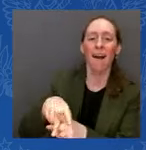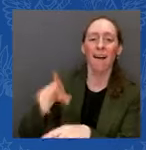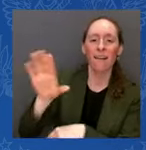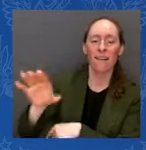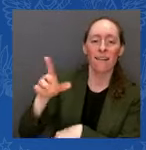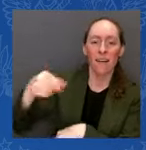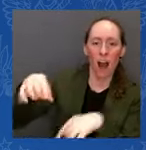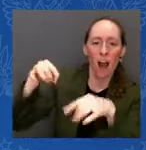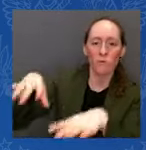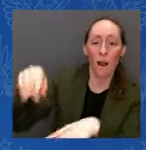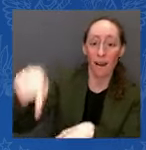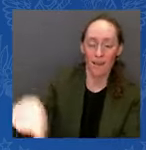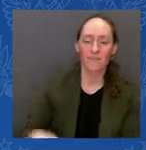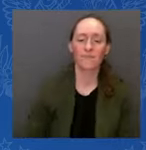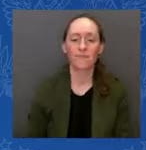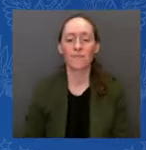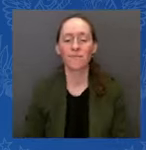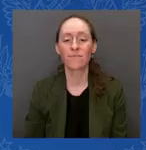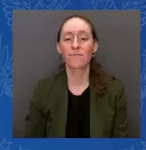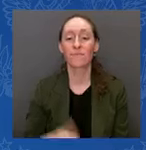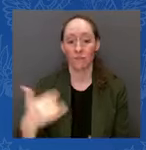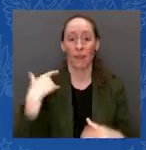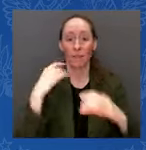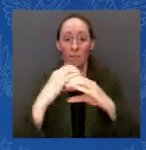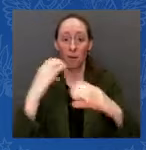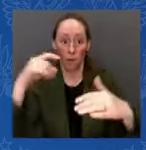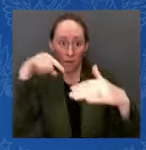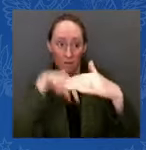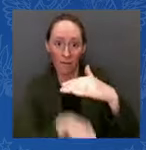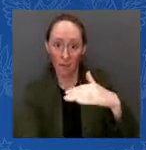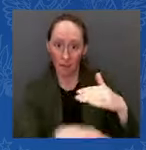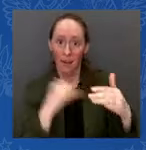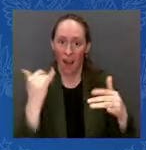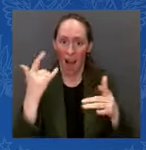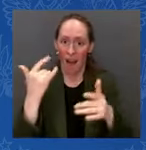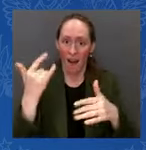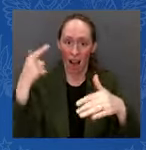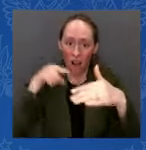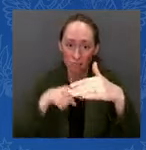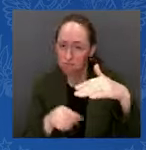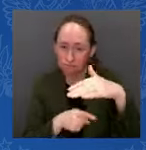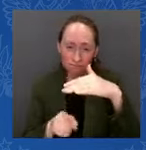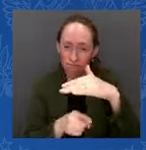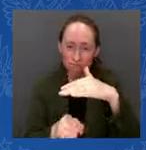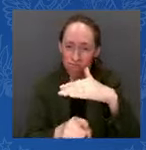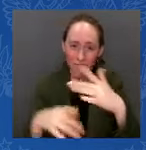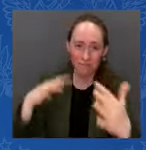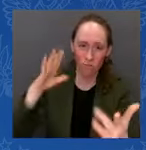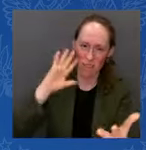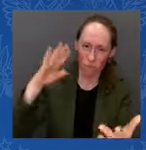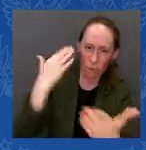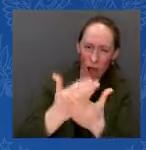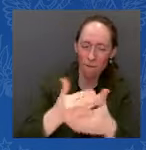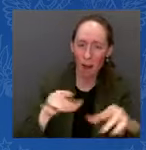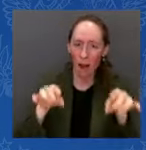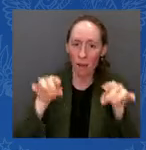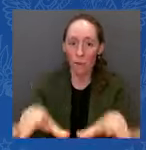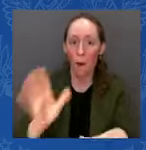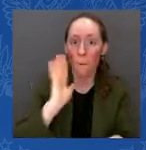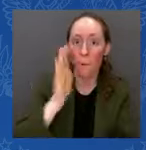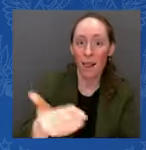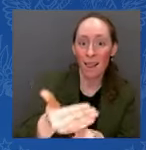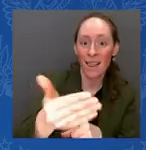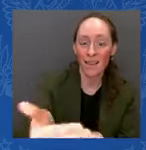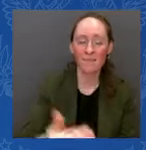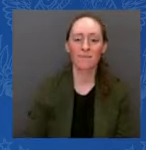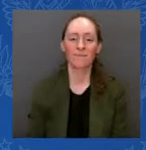Perth as we speak. And later this decade, we'll also be establishing a rotational presence of U.S. and U.K.